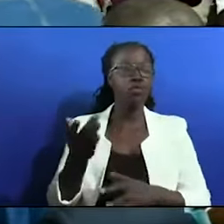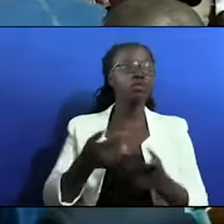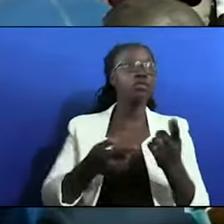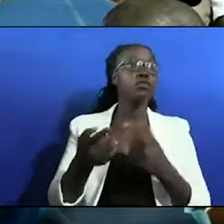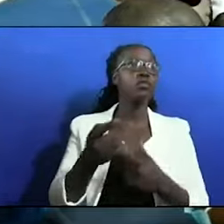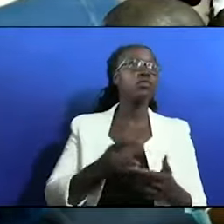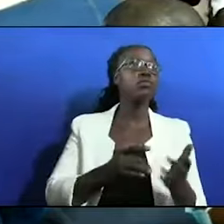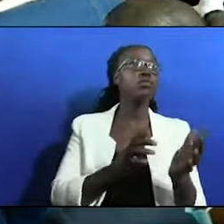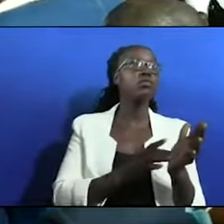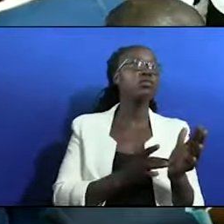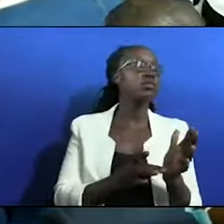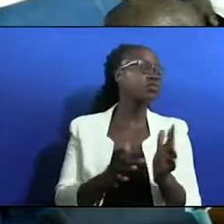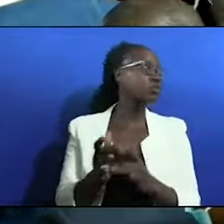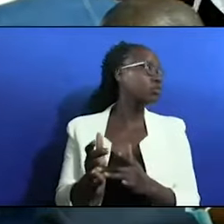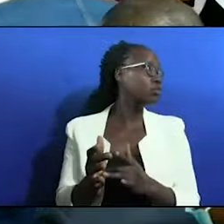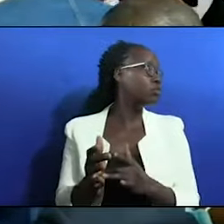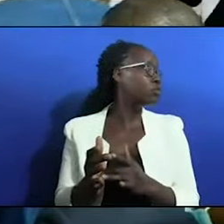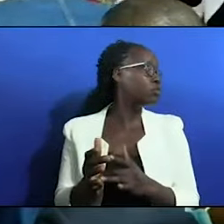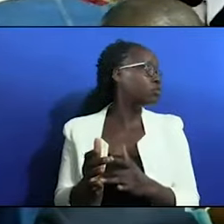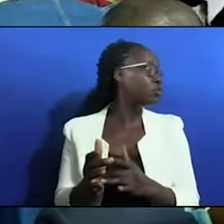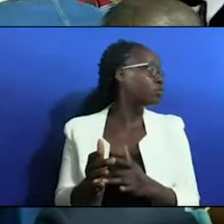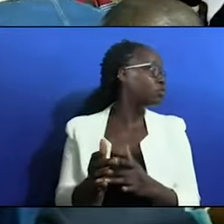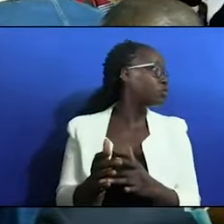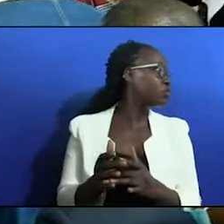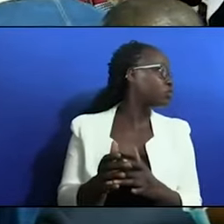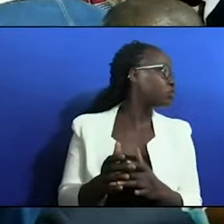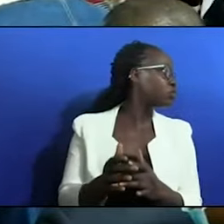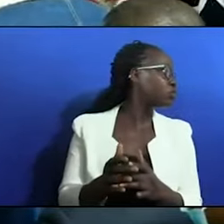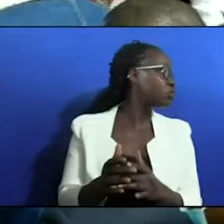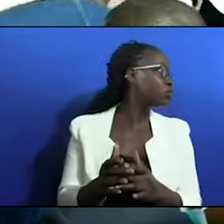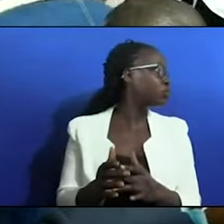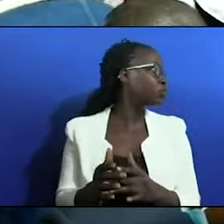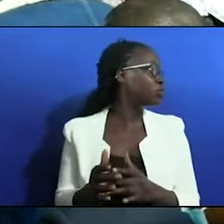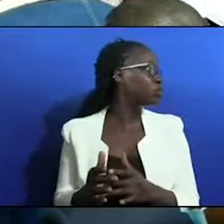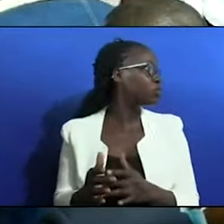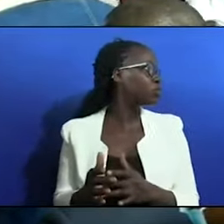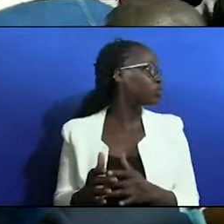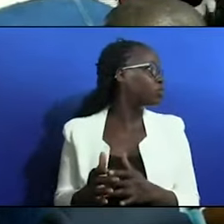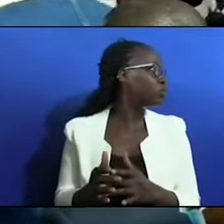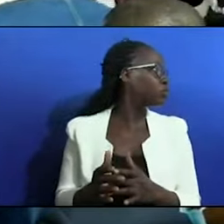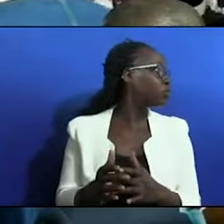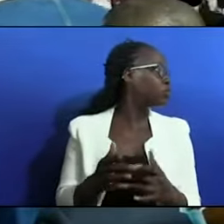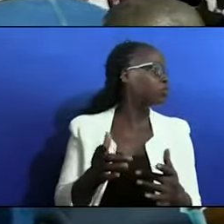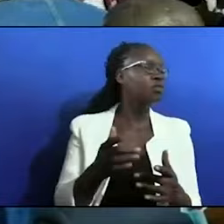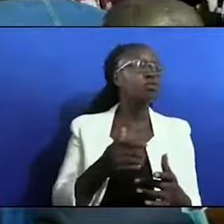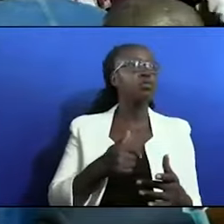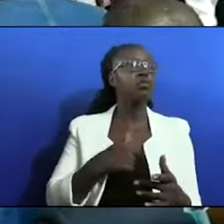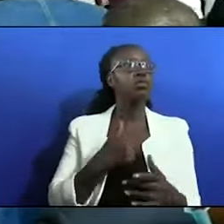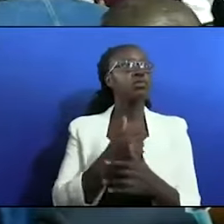the Lord has made. If you hear the voice of the Lord,